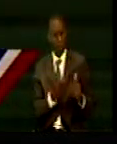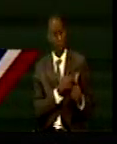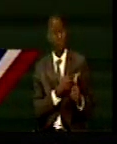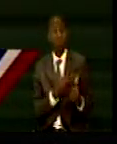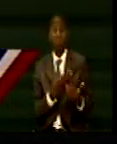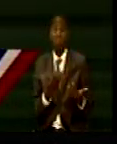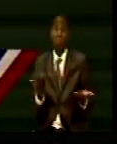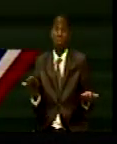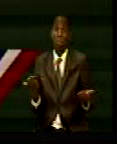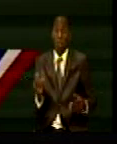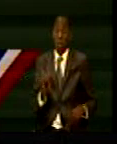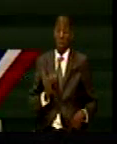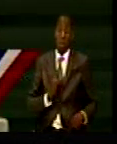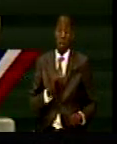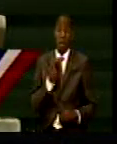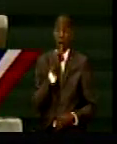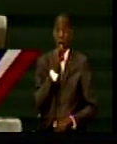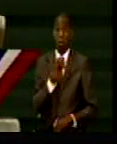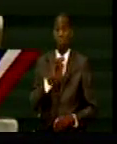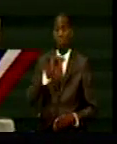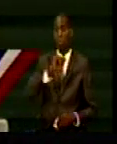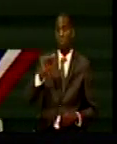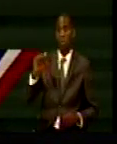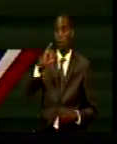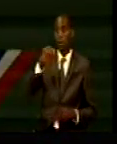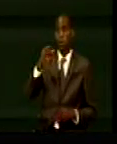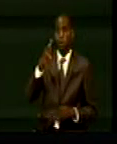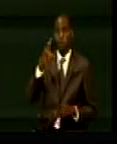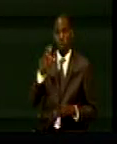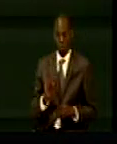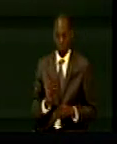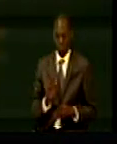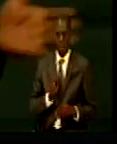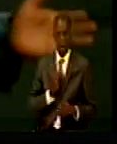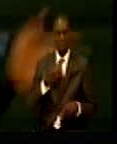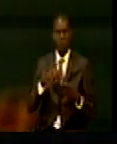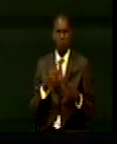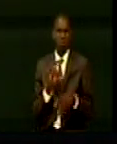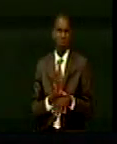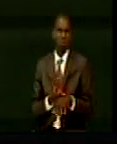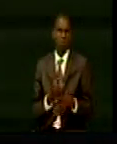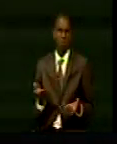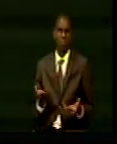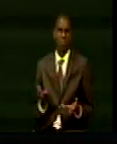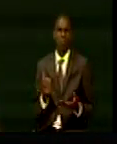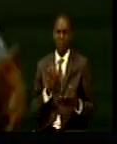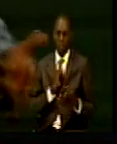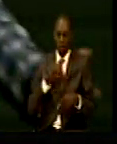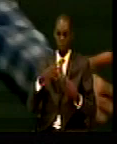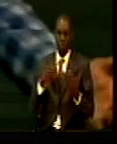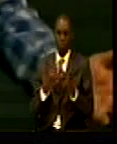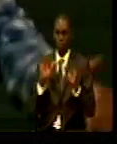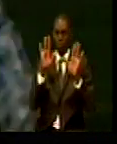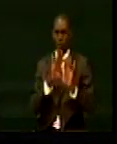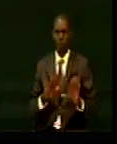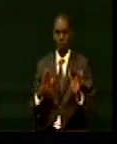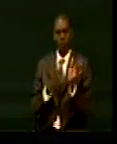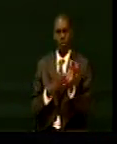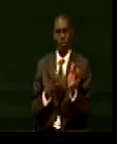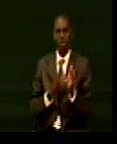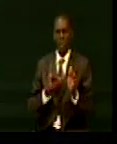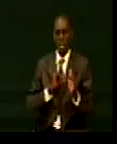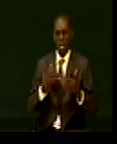Jew in a spiritual sense. I go to church. I go to Sunday school. I've been baptized as